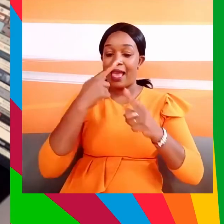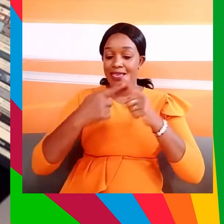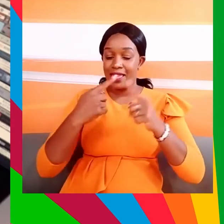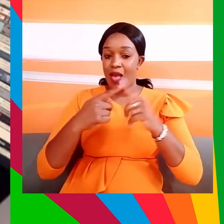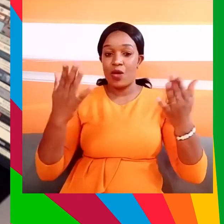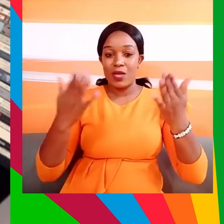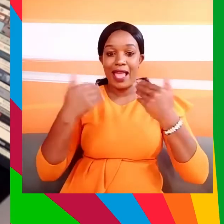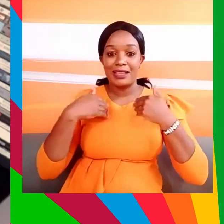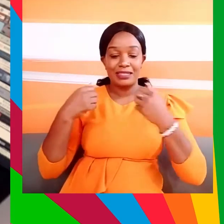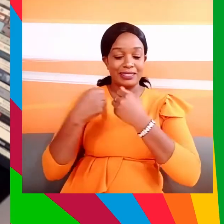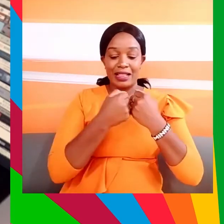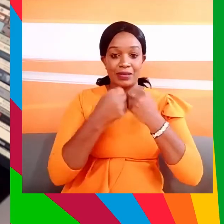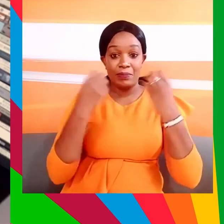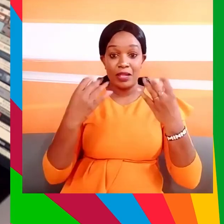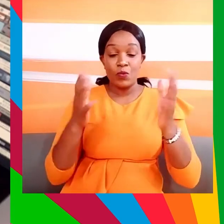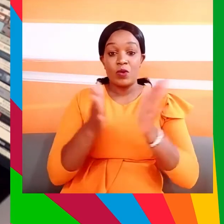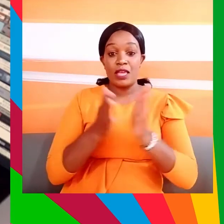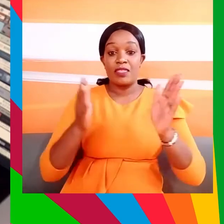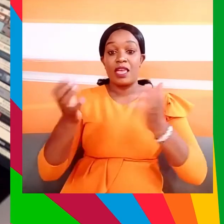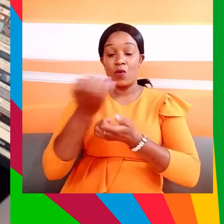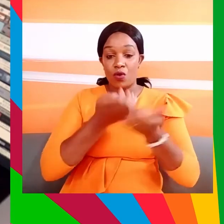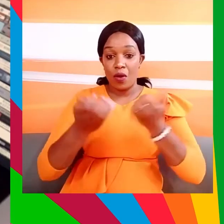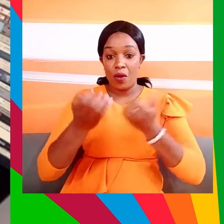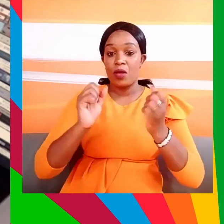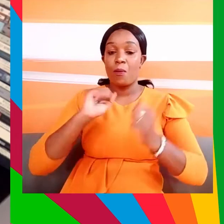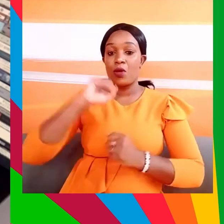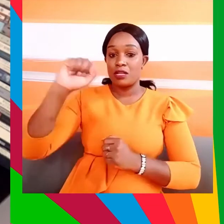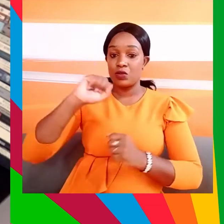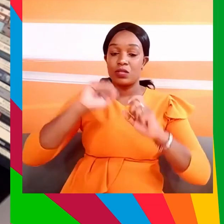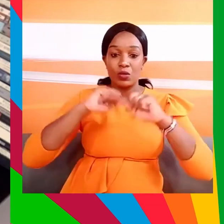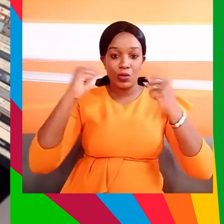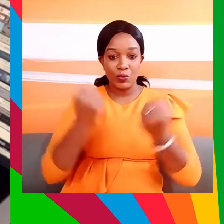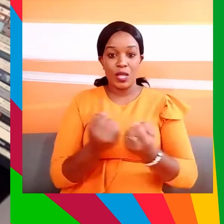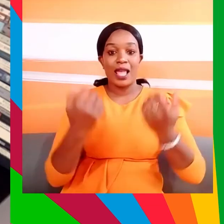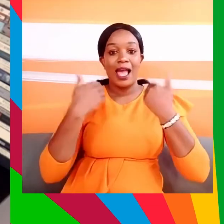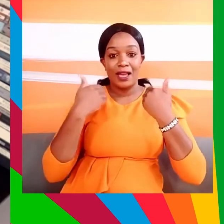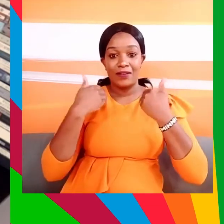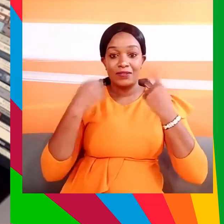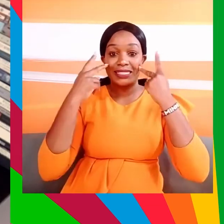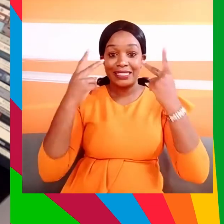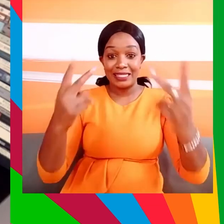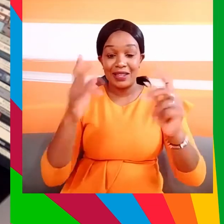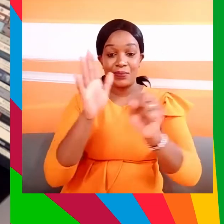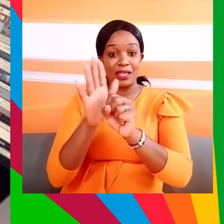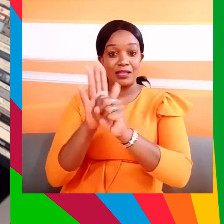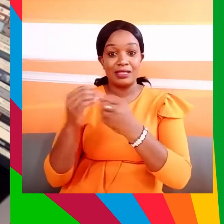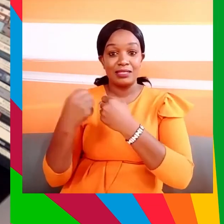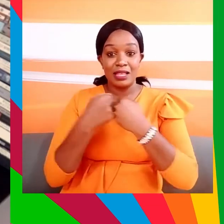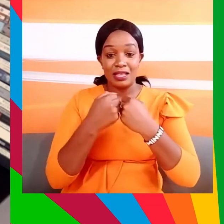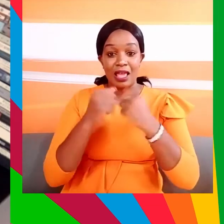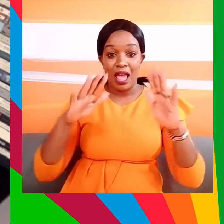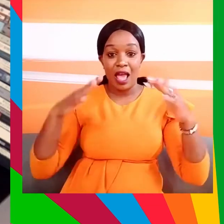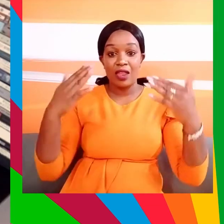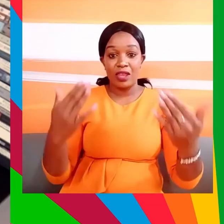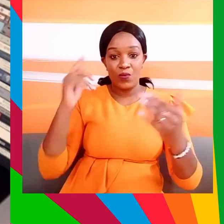by economic, political, and social turmoil, we've seen dramatic shifts in how we think about living and earning, consuming,